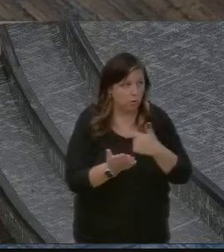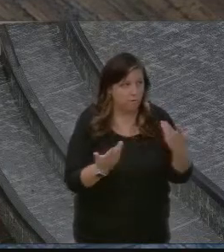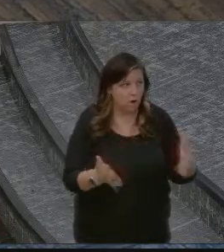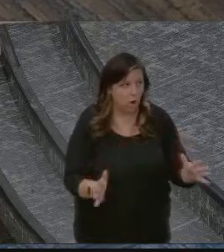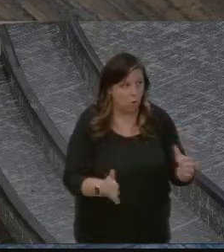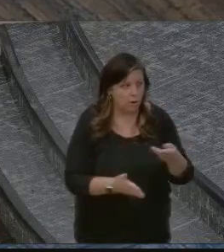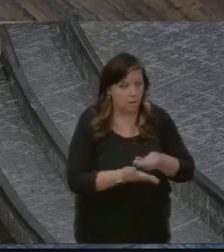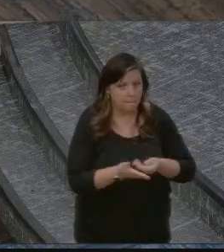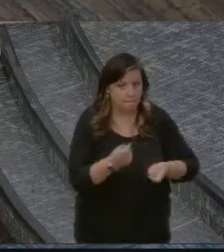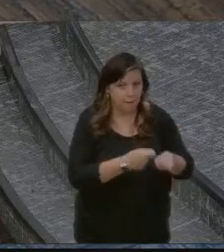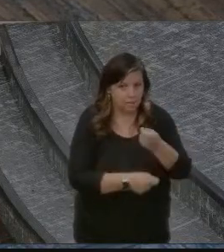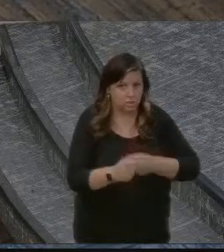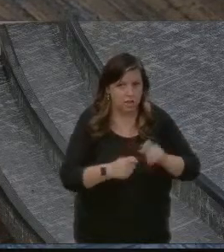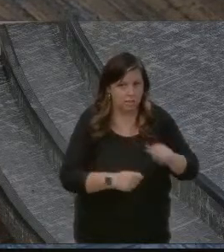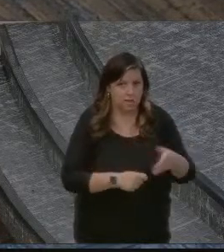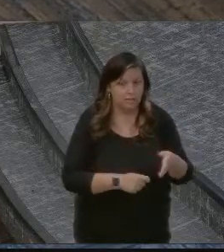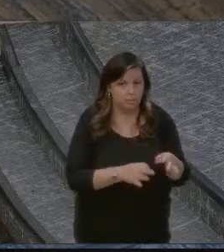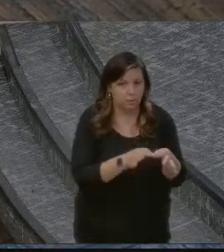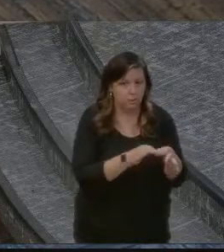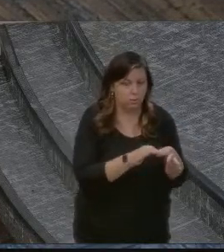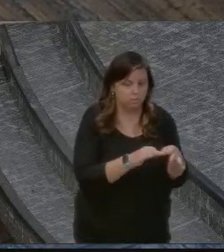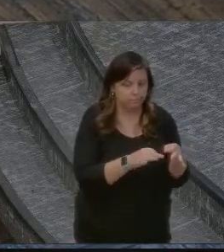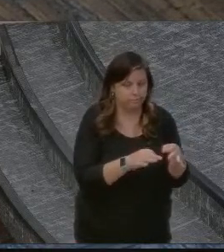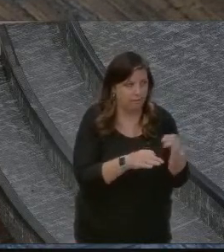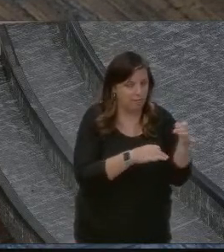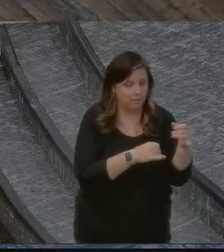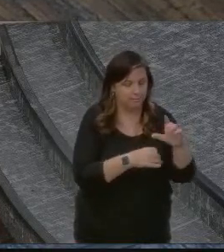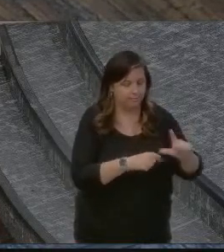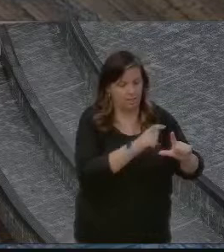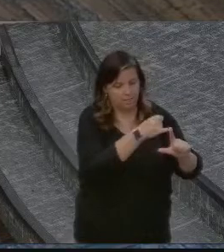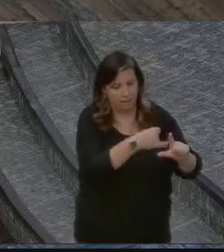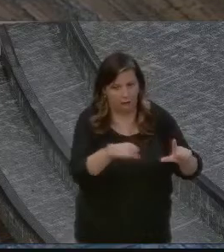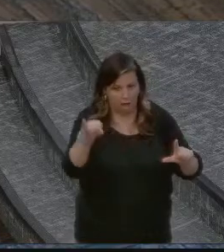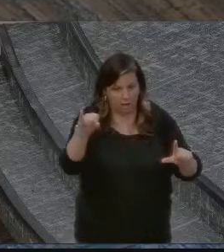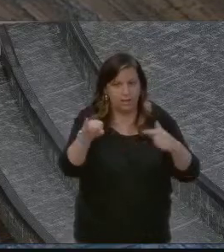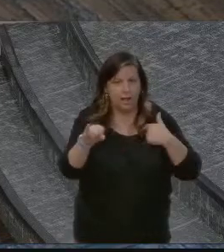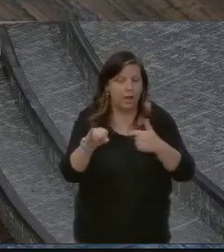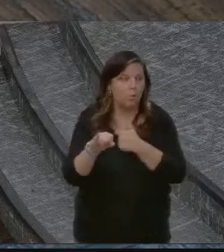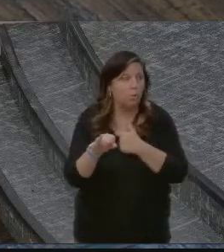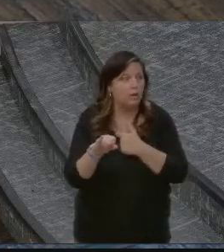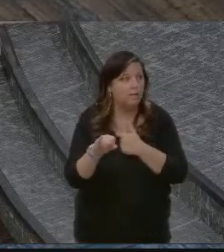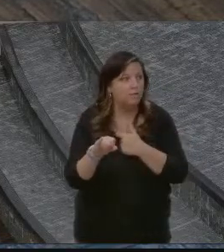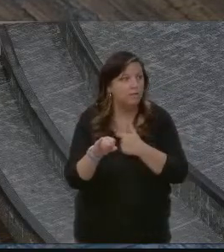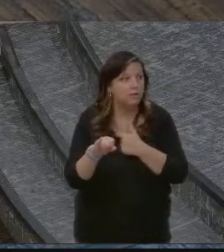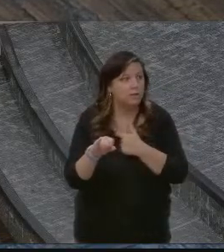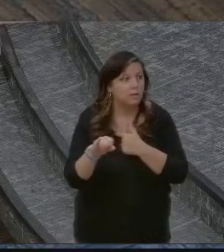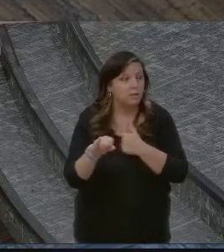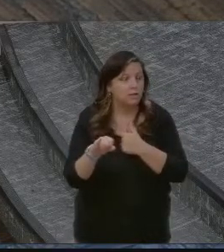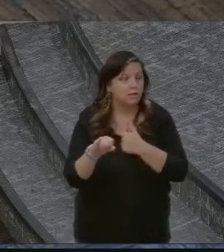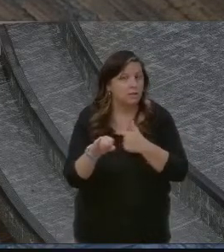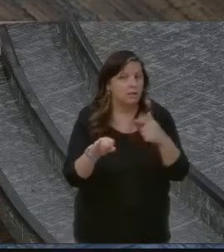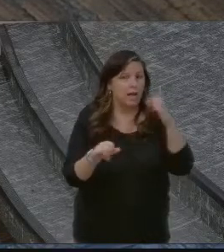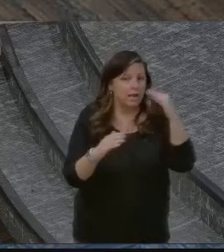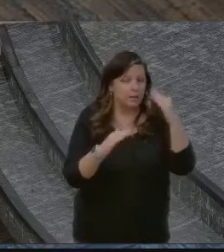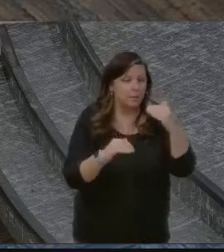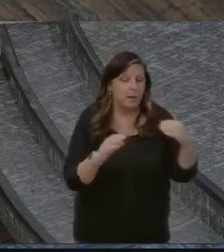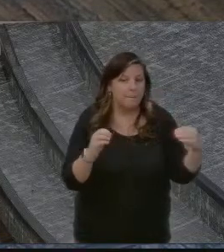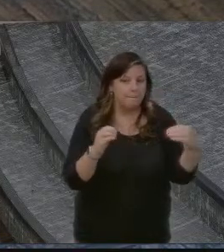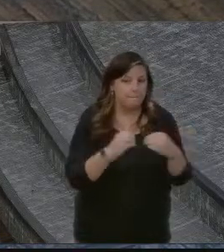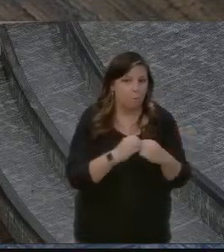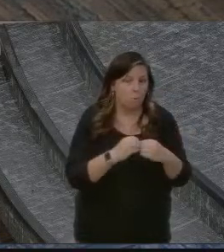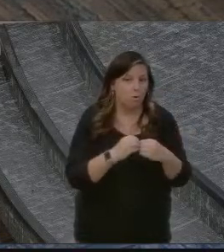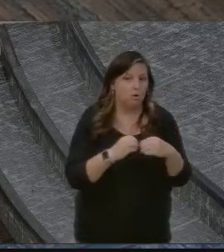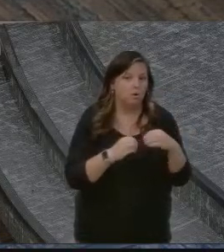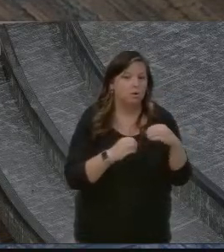right there. And we anticipated having more expenses than revenue by $6.1 million. So